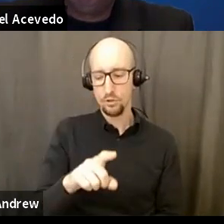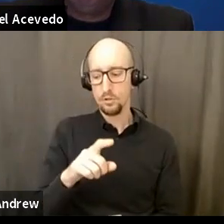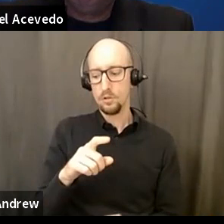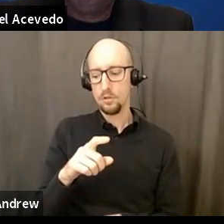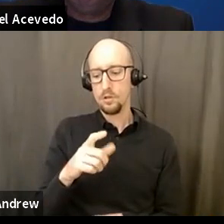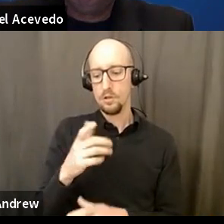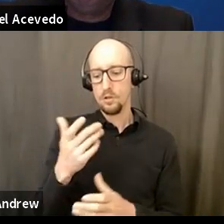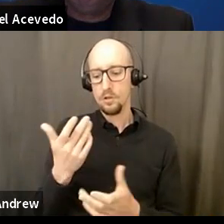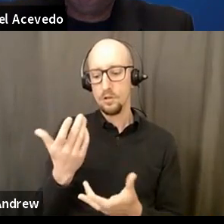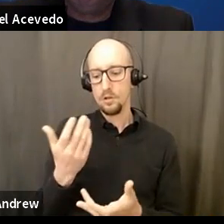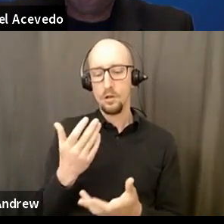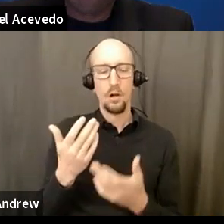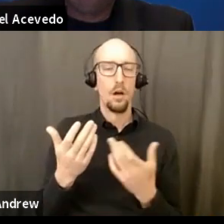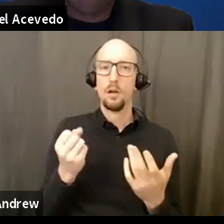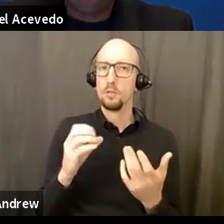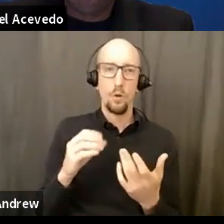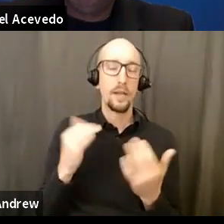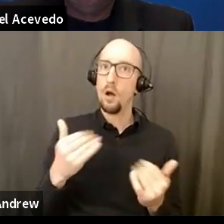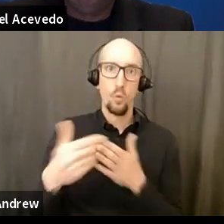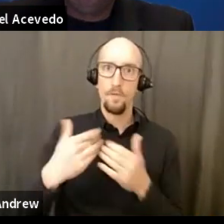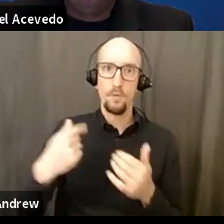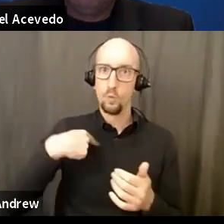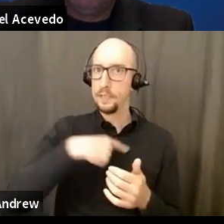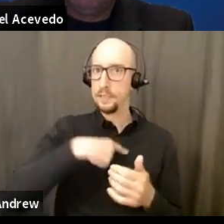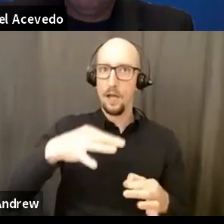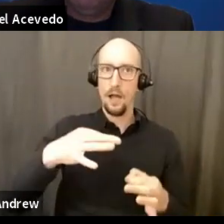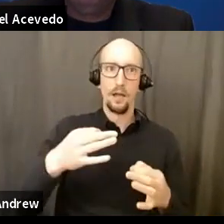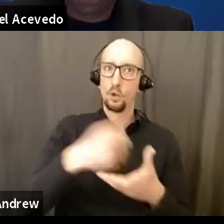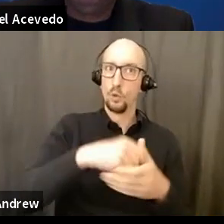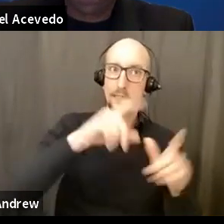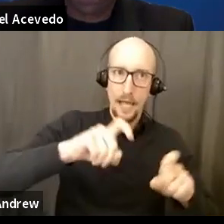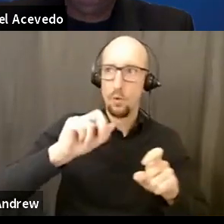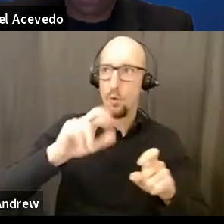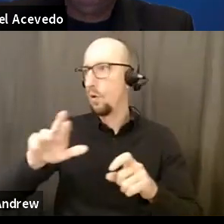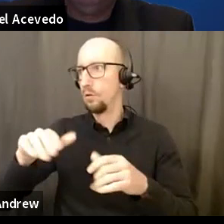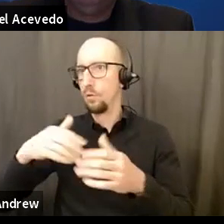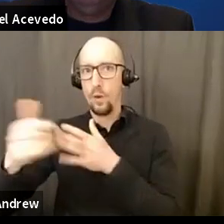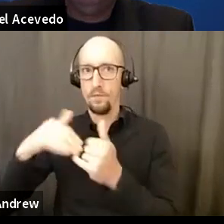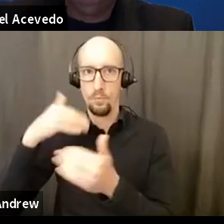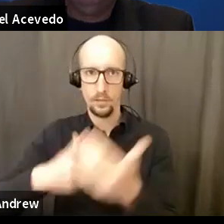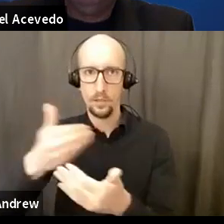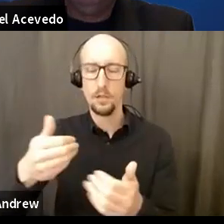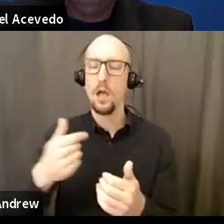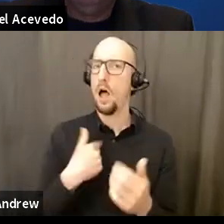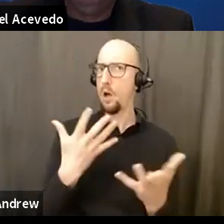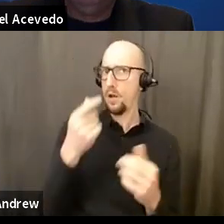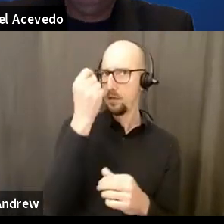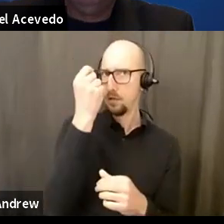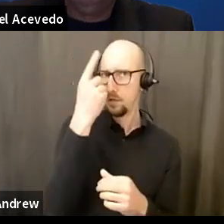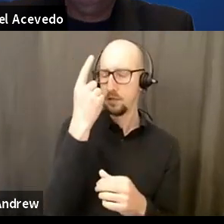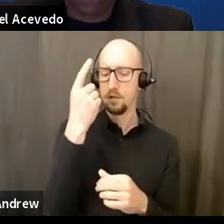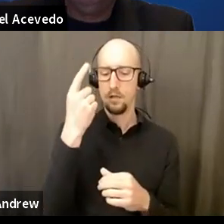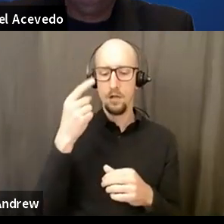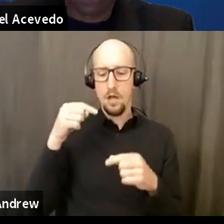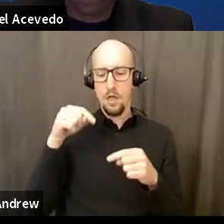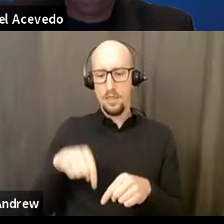or whatever we're using, quite frankly, I do want to understand what the